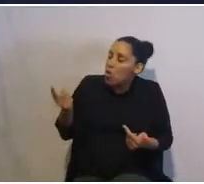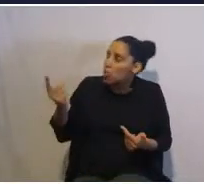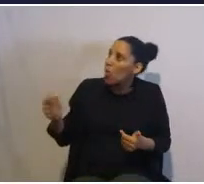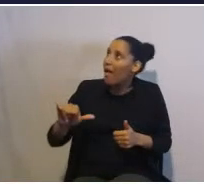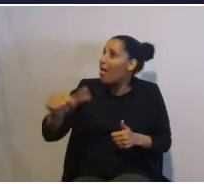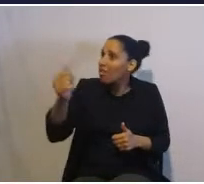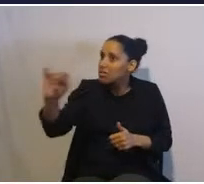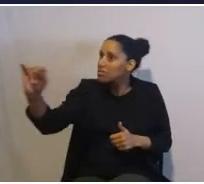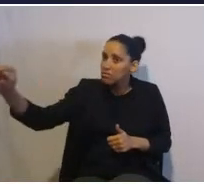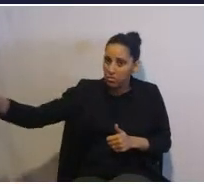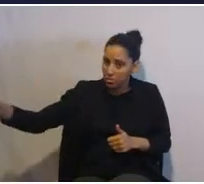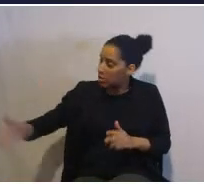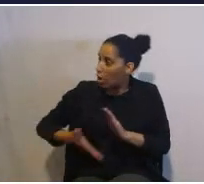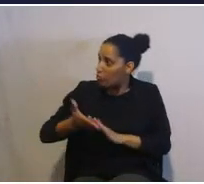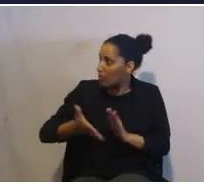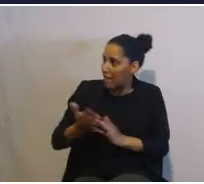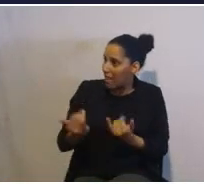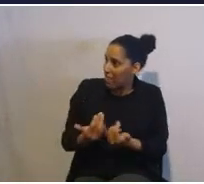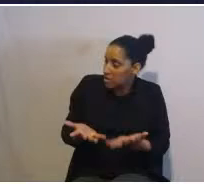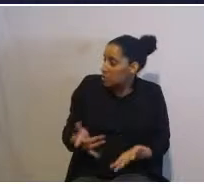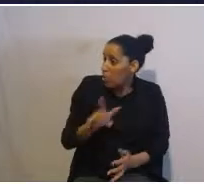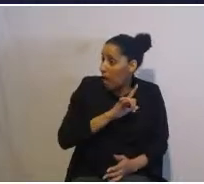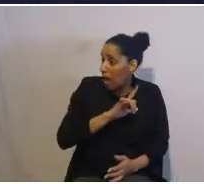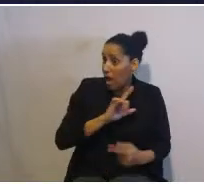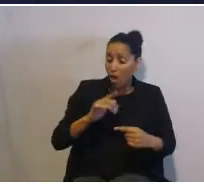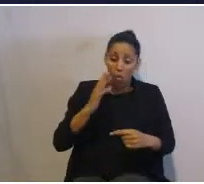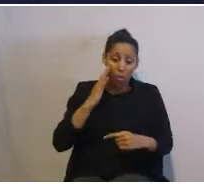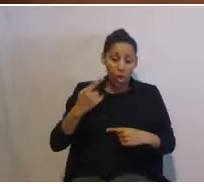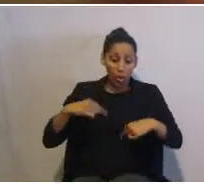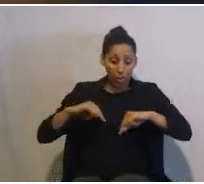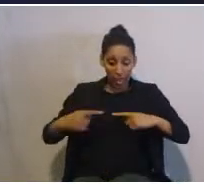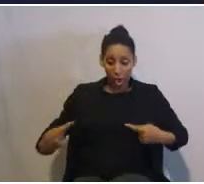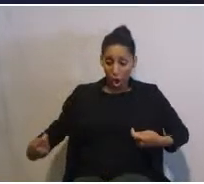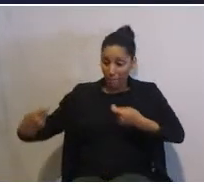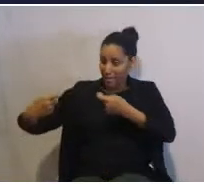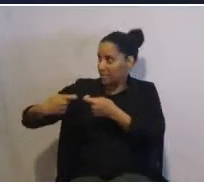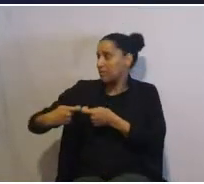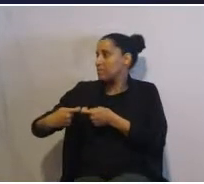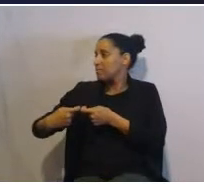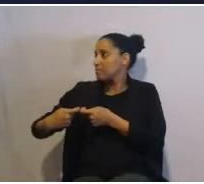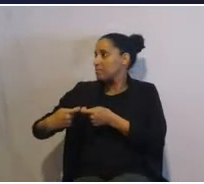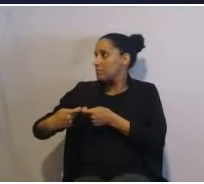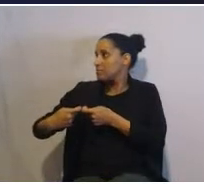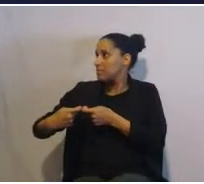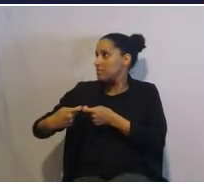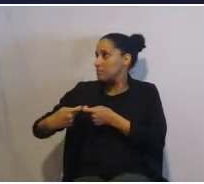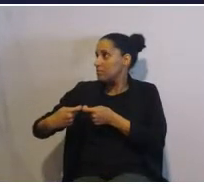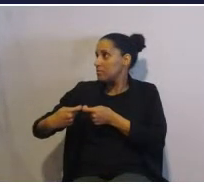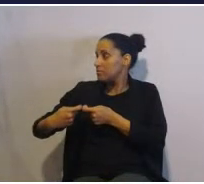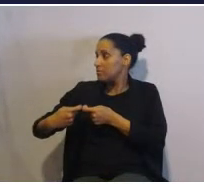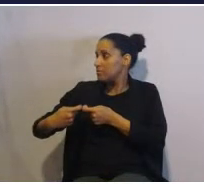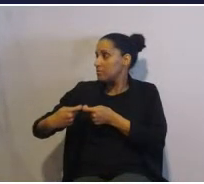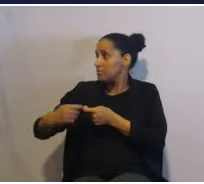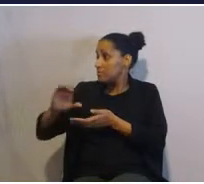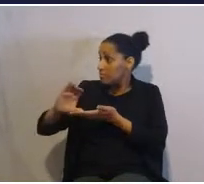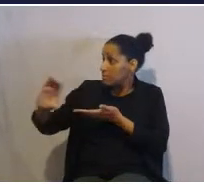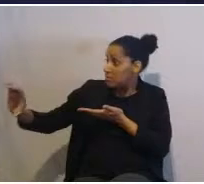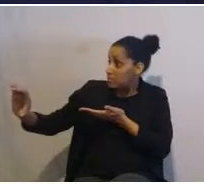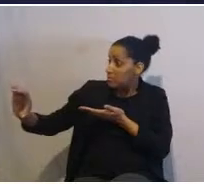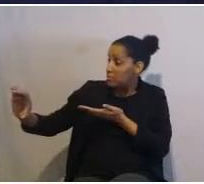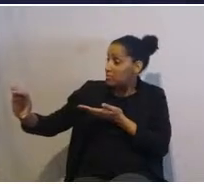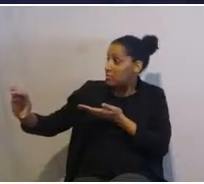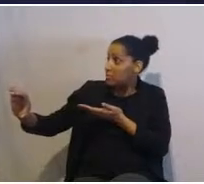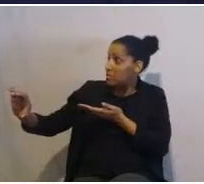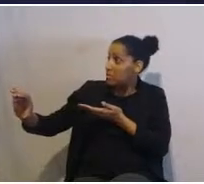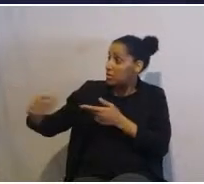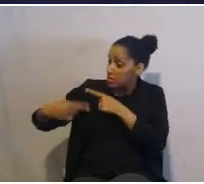others to operate at that, so that when we then compensate Eskom for the work that it has to do, the generation,